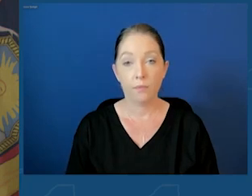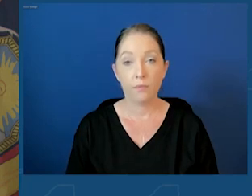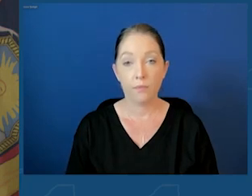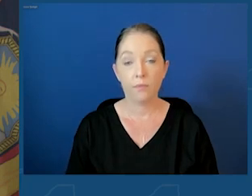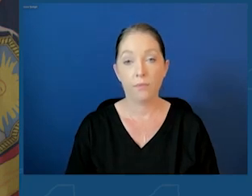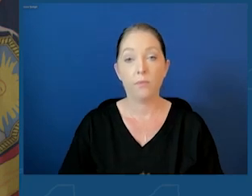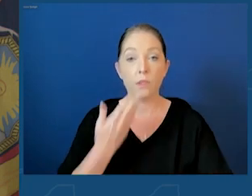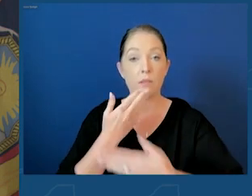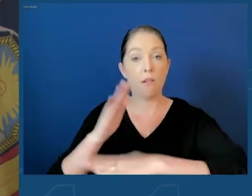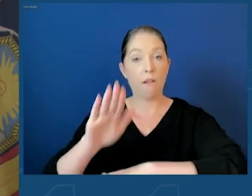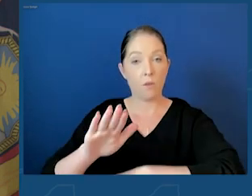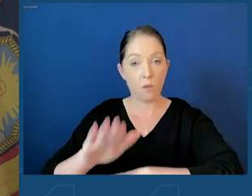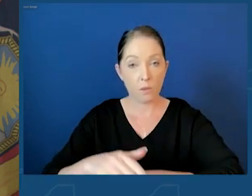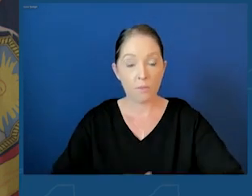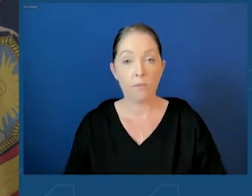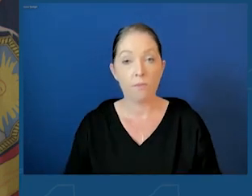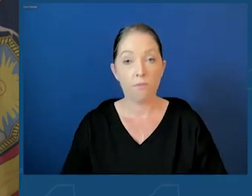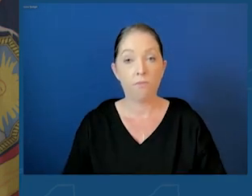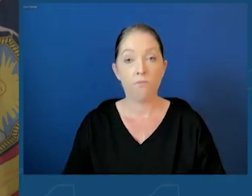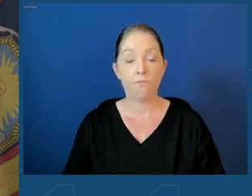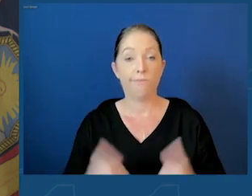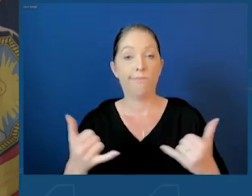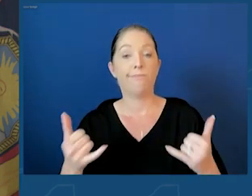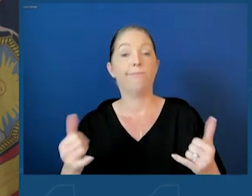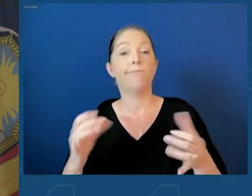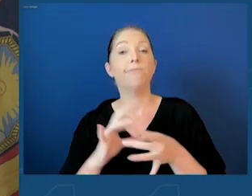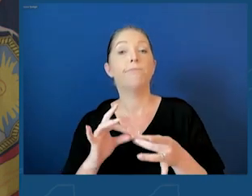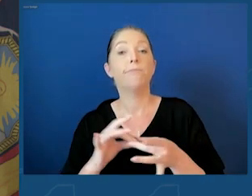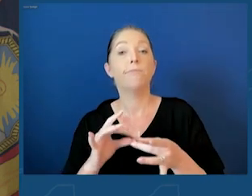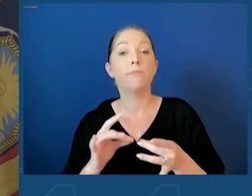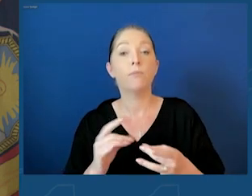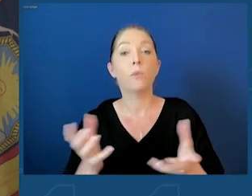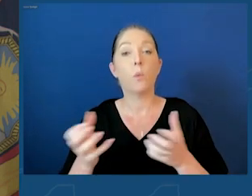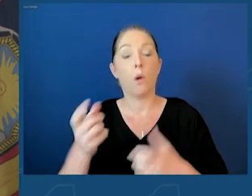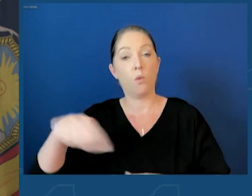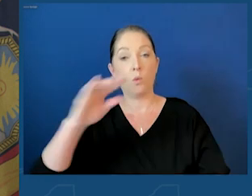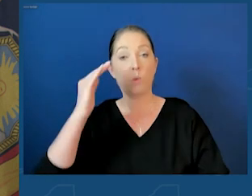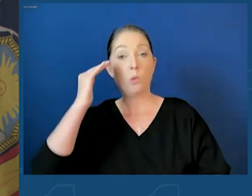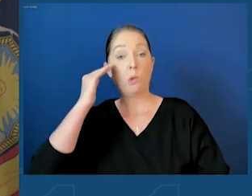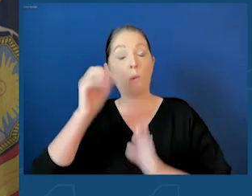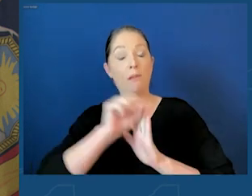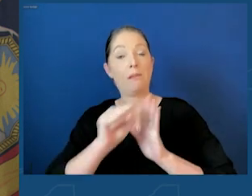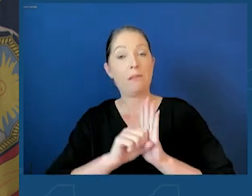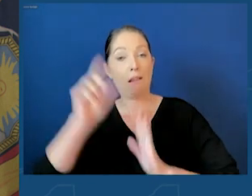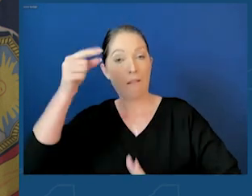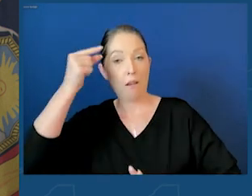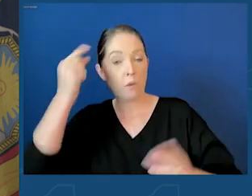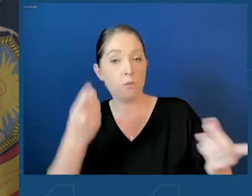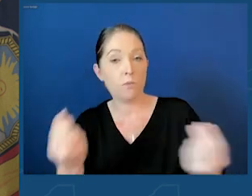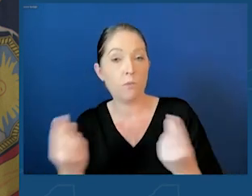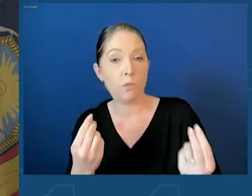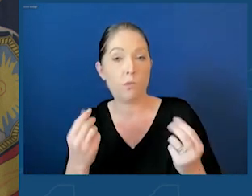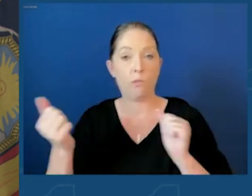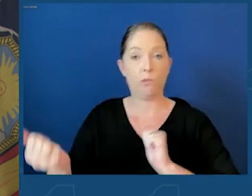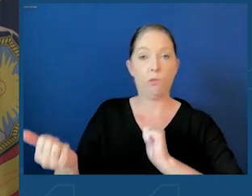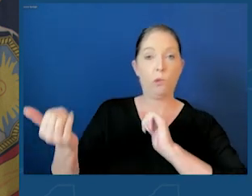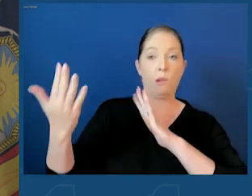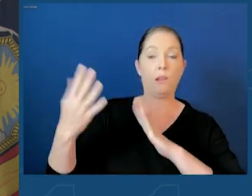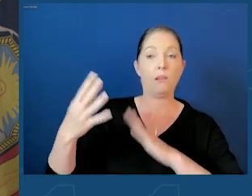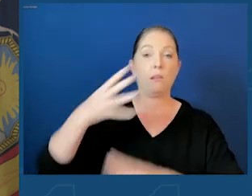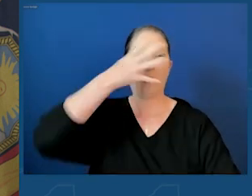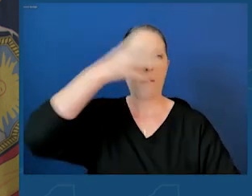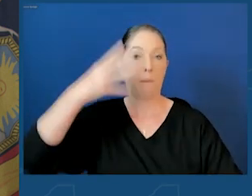Good afternoon. I'm speaking to you today so you're aware of what your state government is doing to address the unprecedented migrant